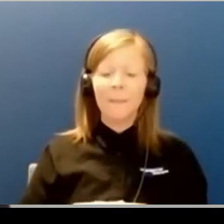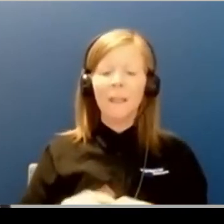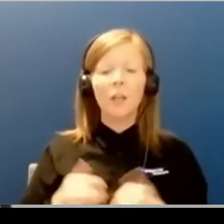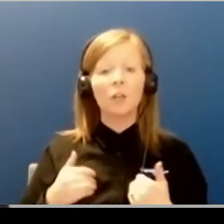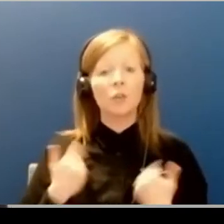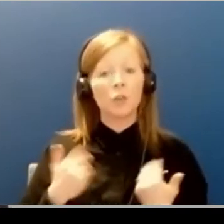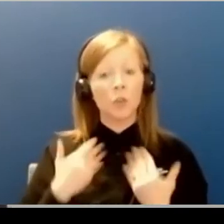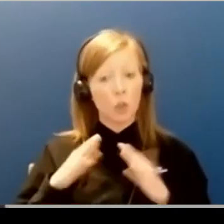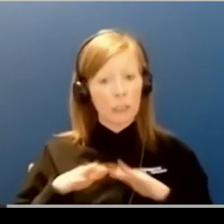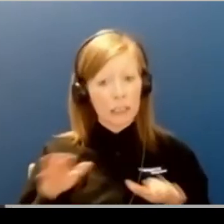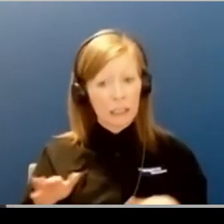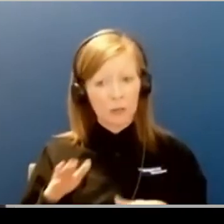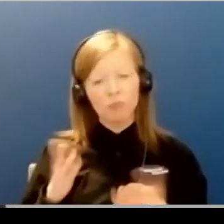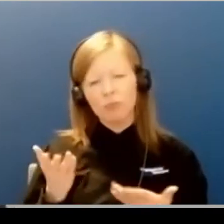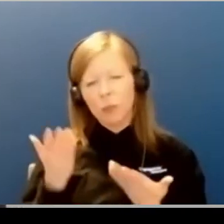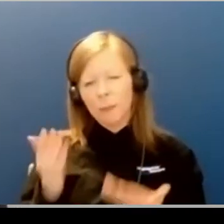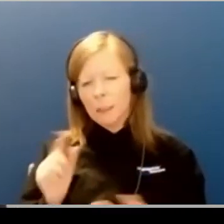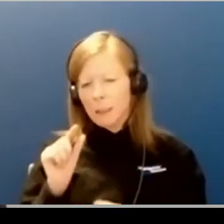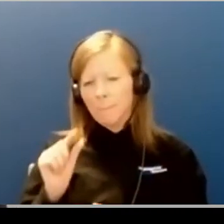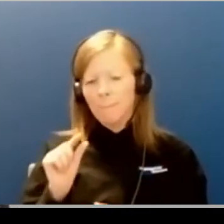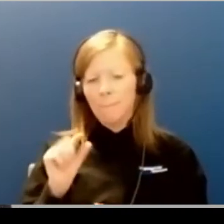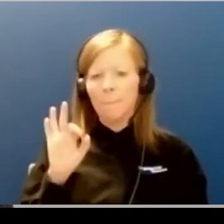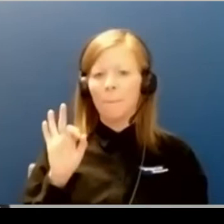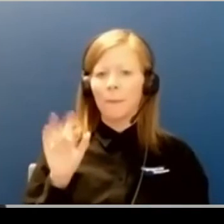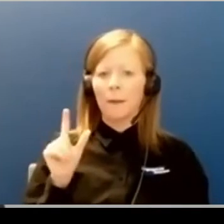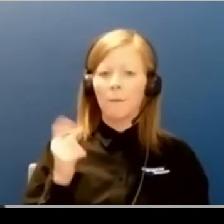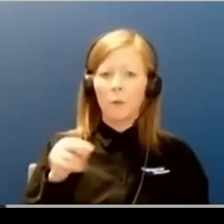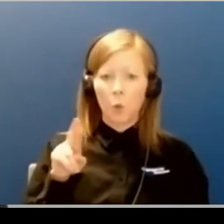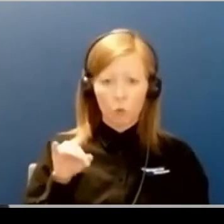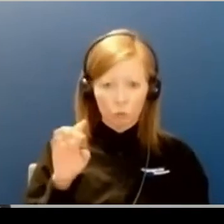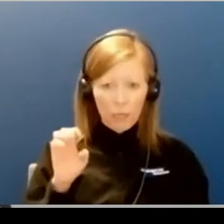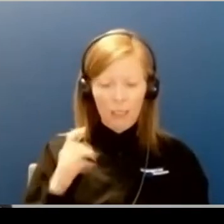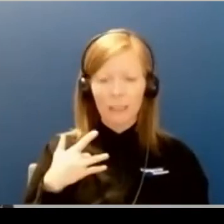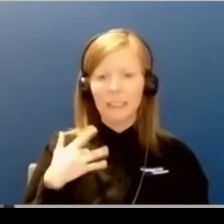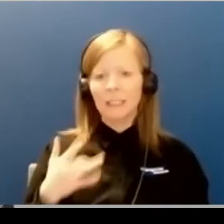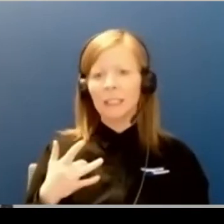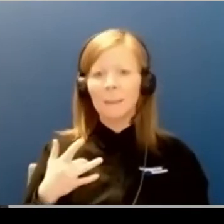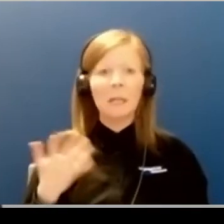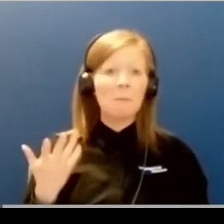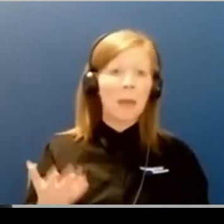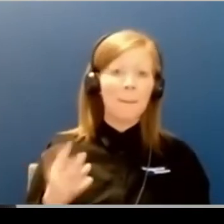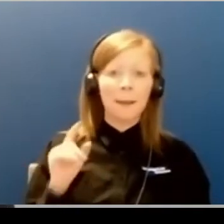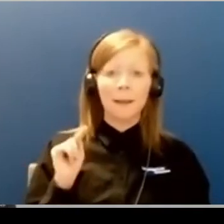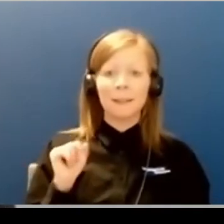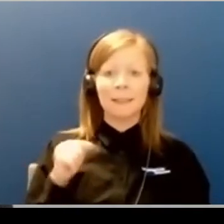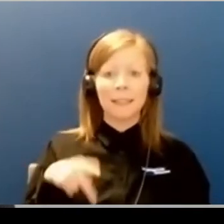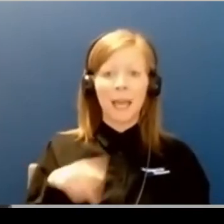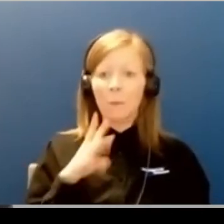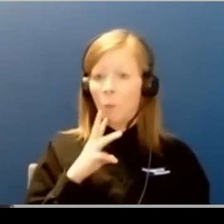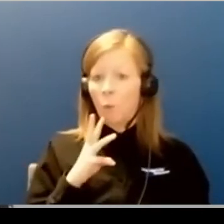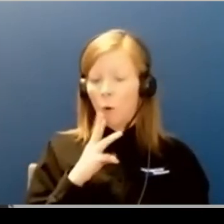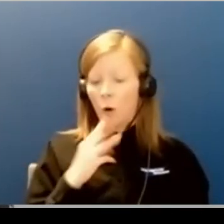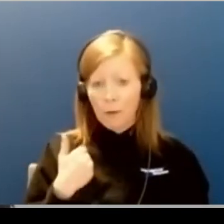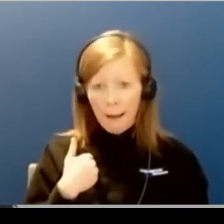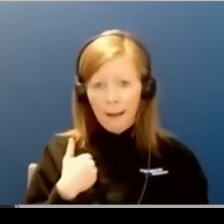to have some fluoride, just a bit of it that's usually in the tap water. And the reason why, again, is